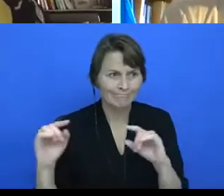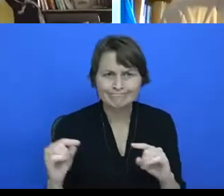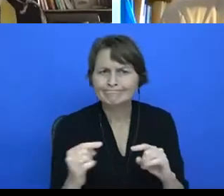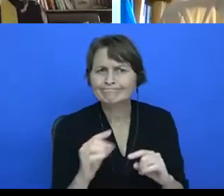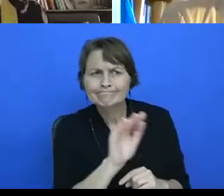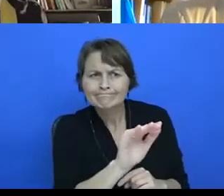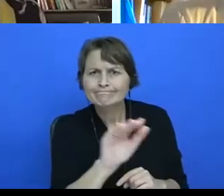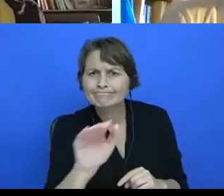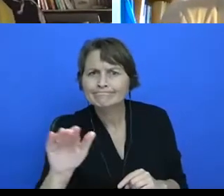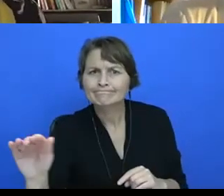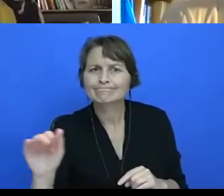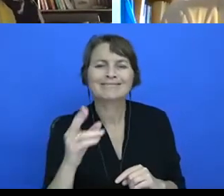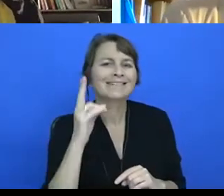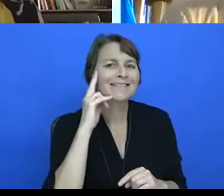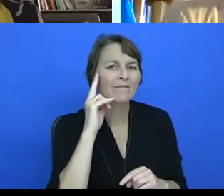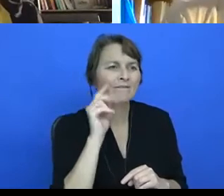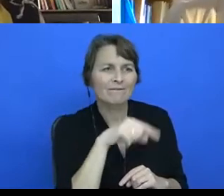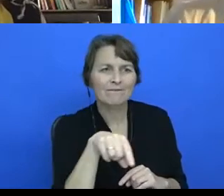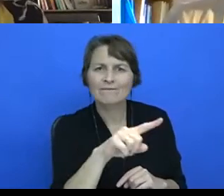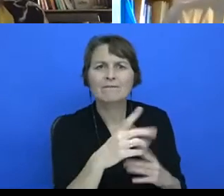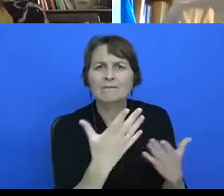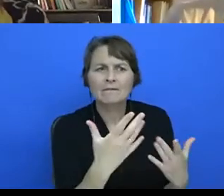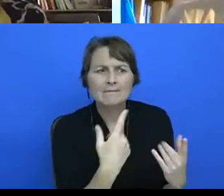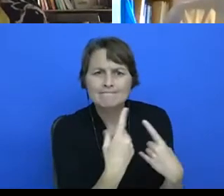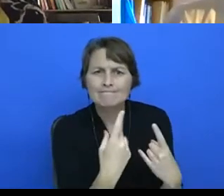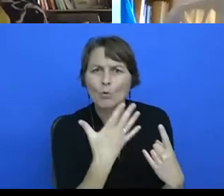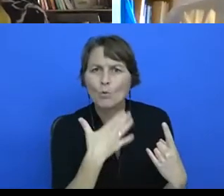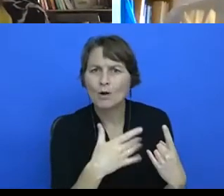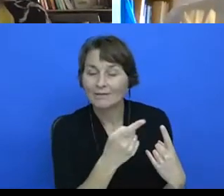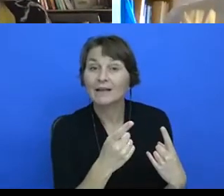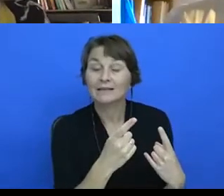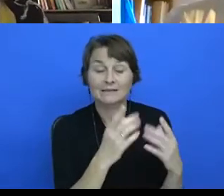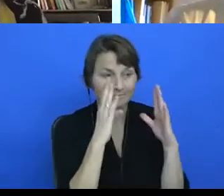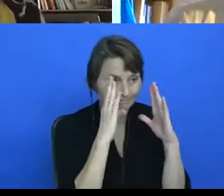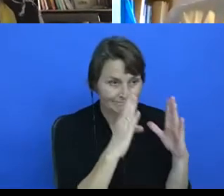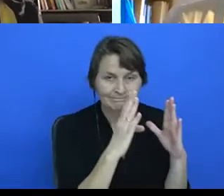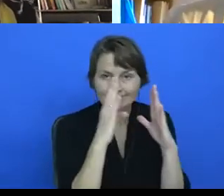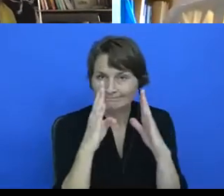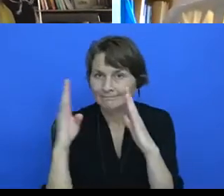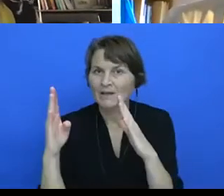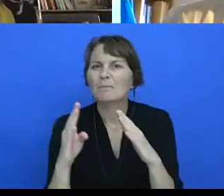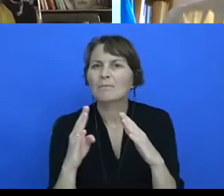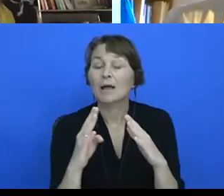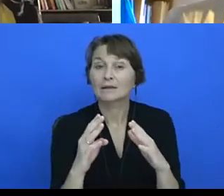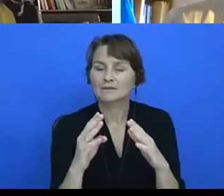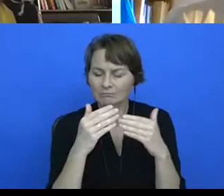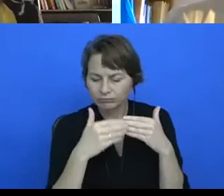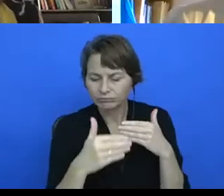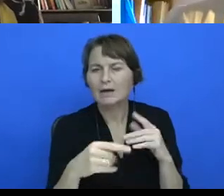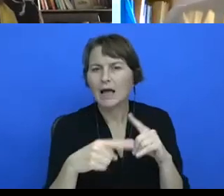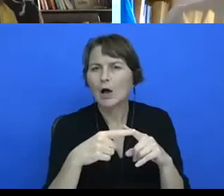on those sorts of issues would be really useful. So continuing that, but then also focused on the separate sub-issues that exist within the space.